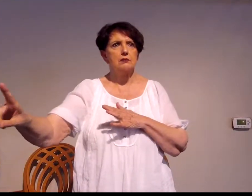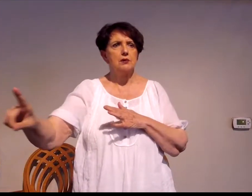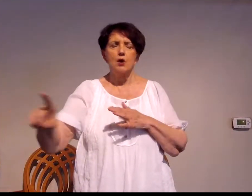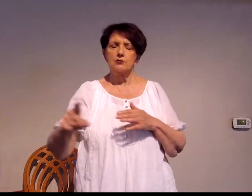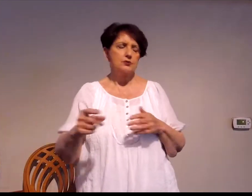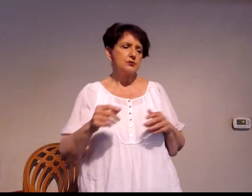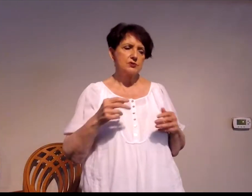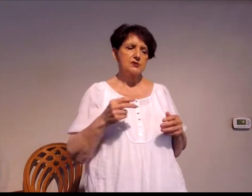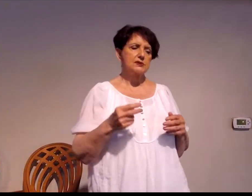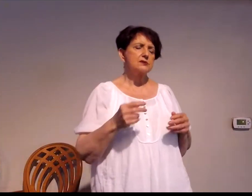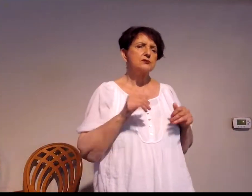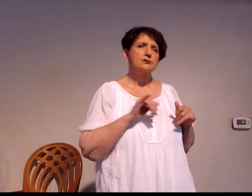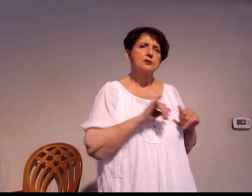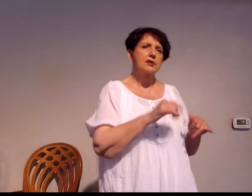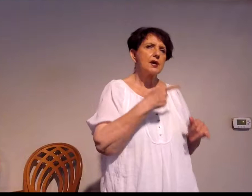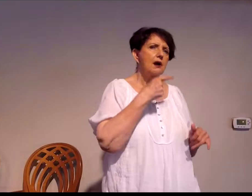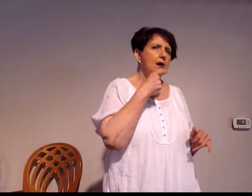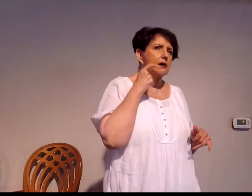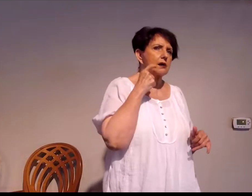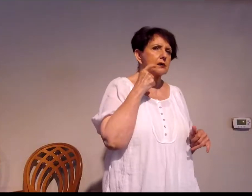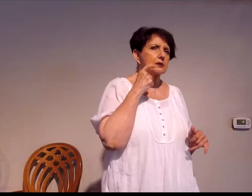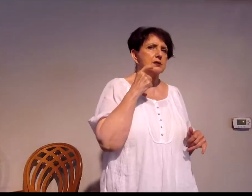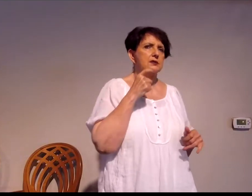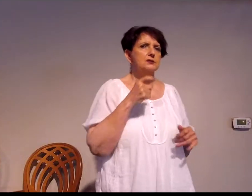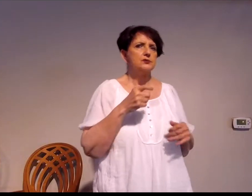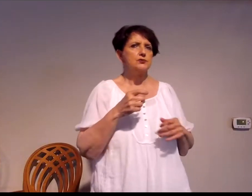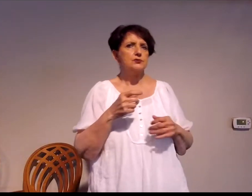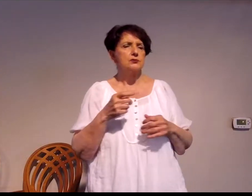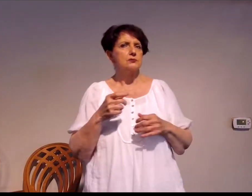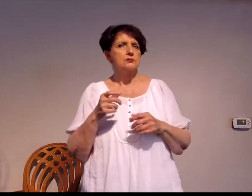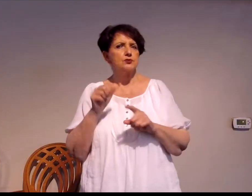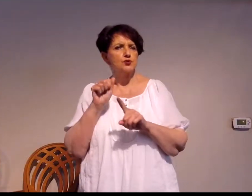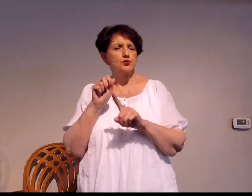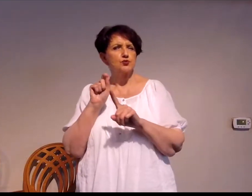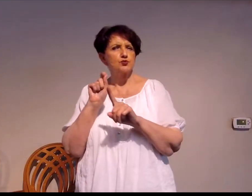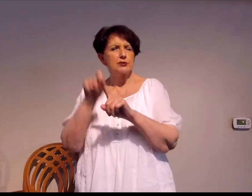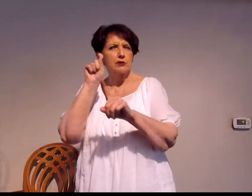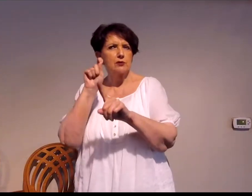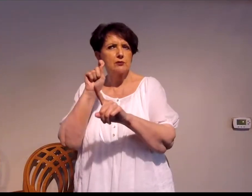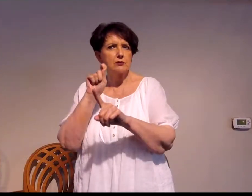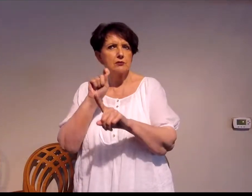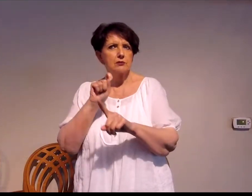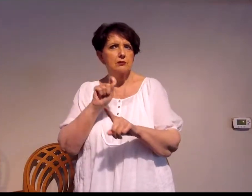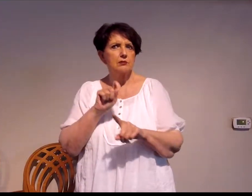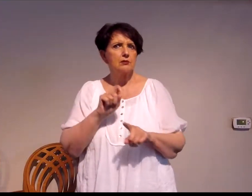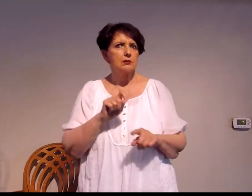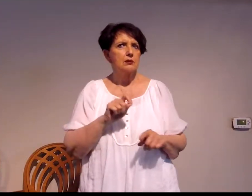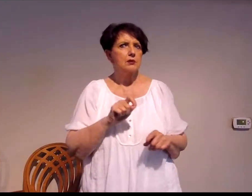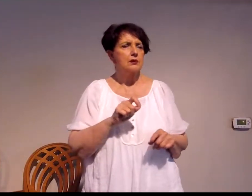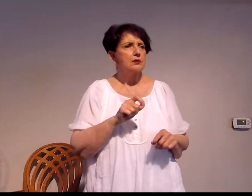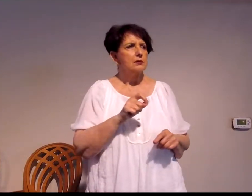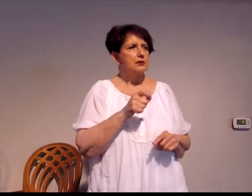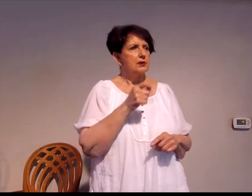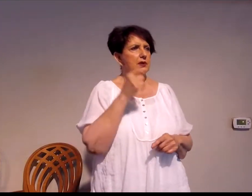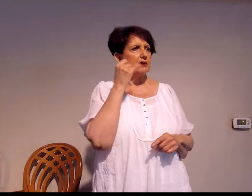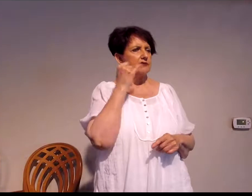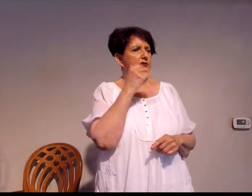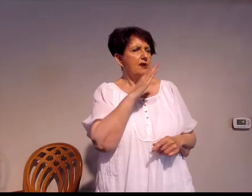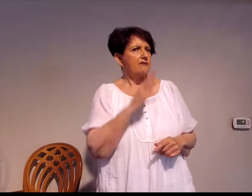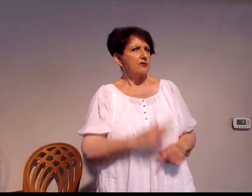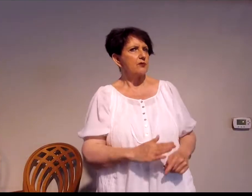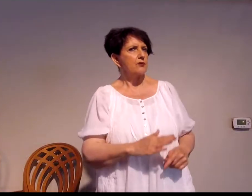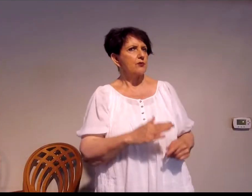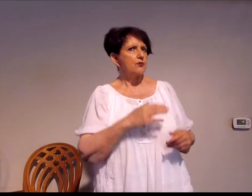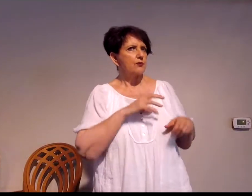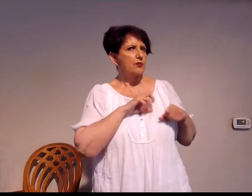hooked, and we stay triggered, and we stay in patterns because we haven't grieved that we didn't have the ideal